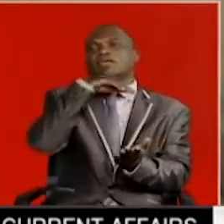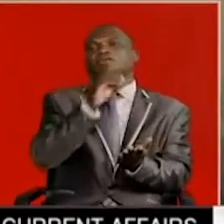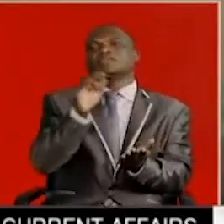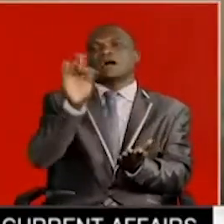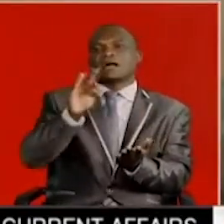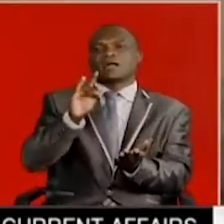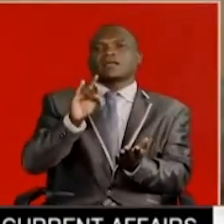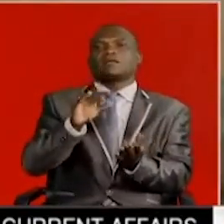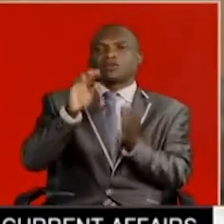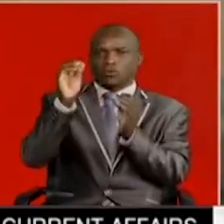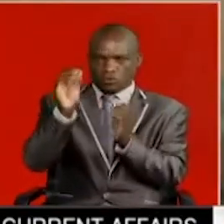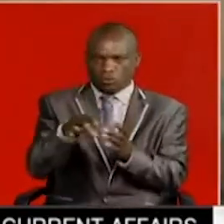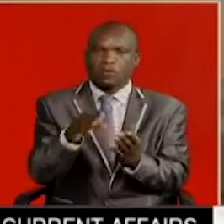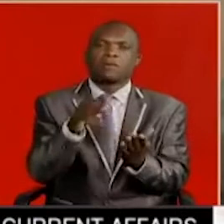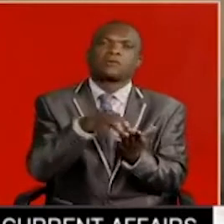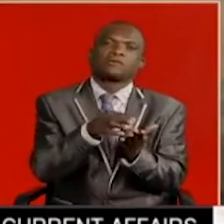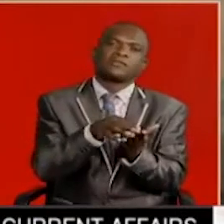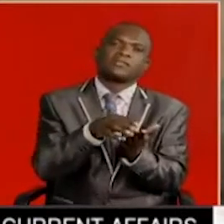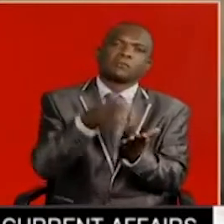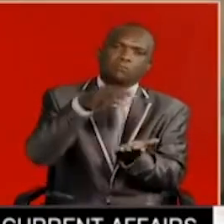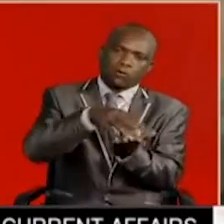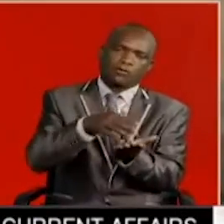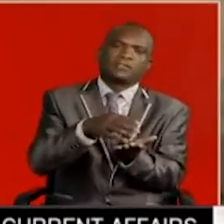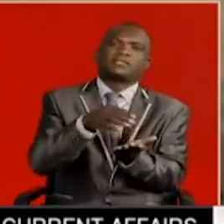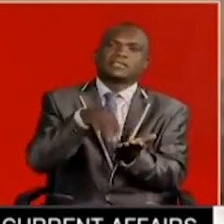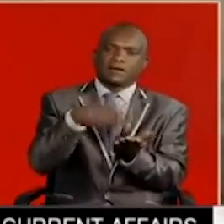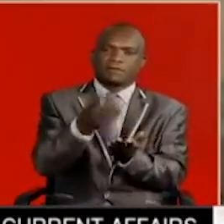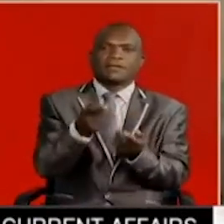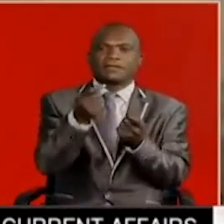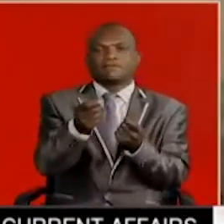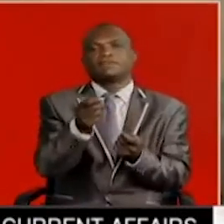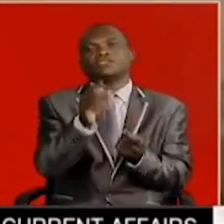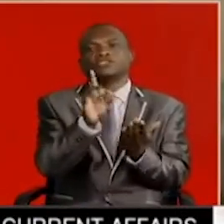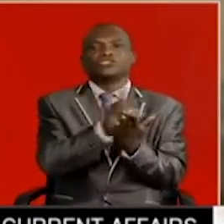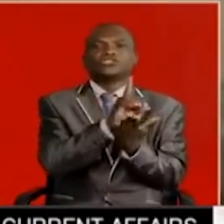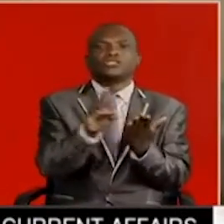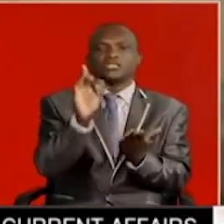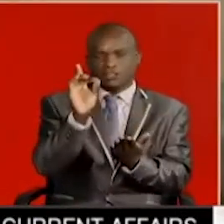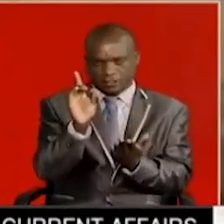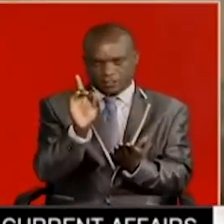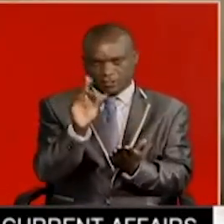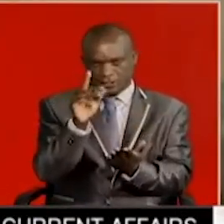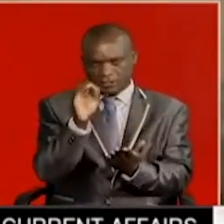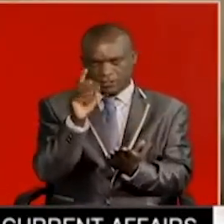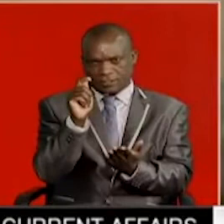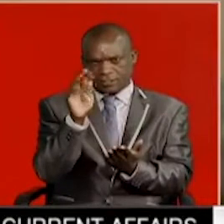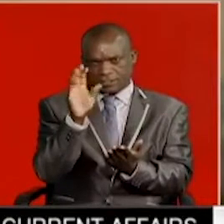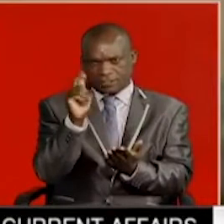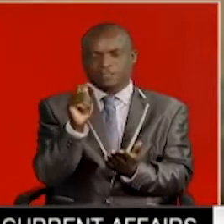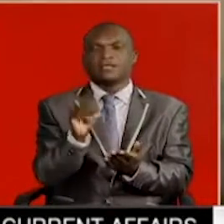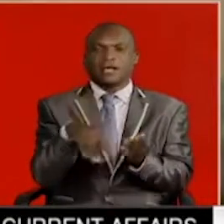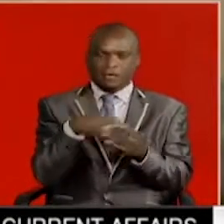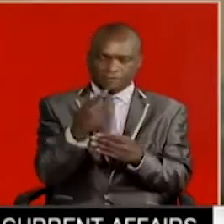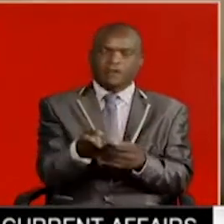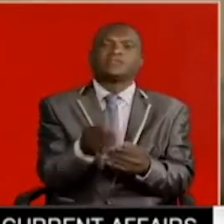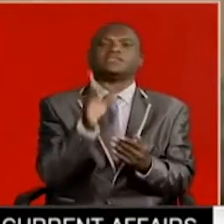Provinces distribute vaccines to districts, vaccine stores, and districts to